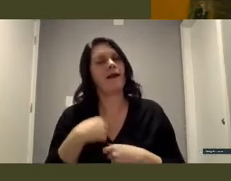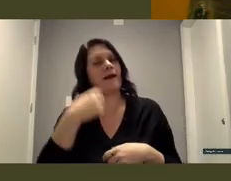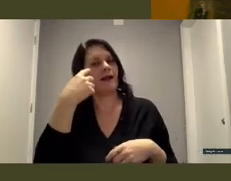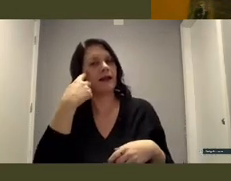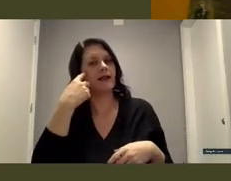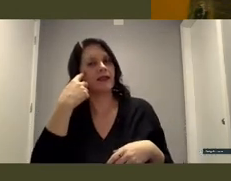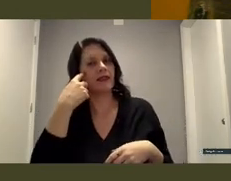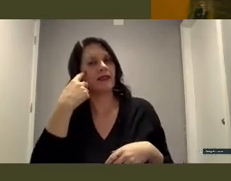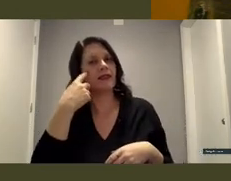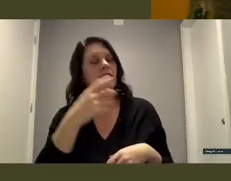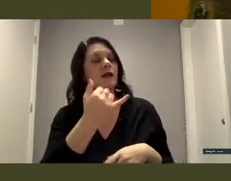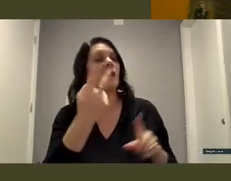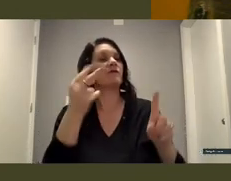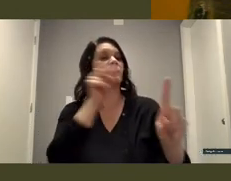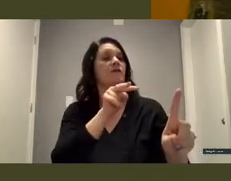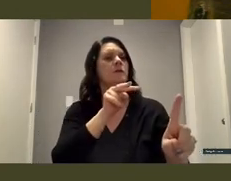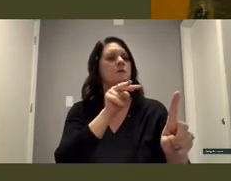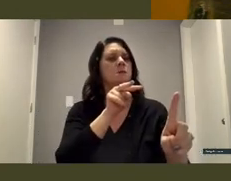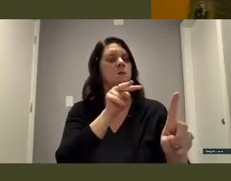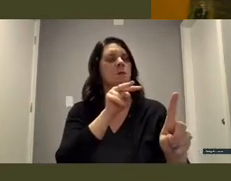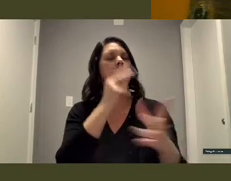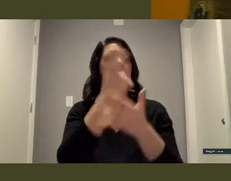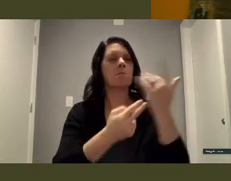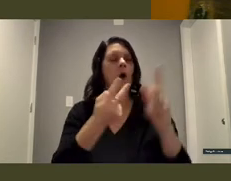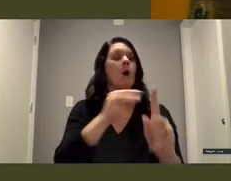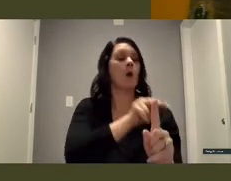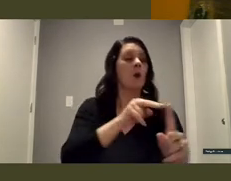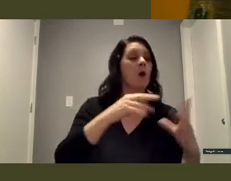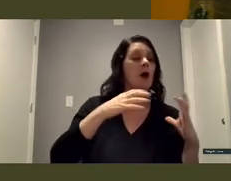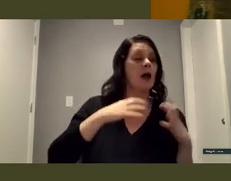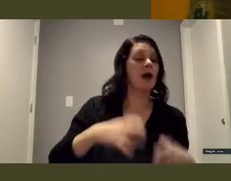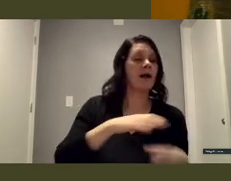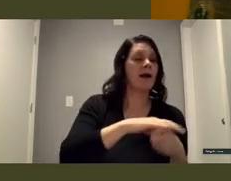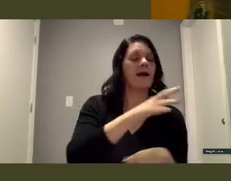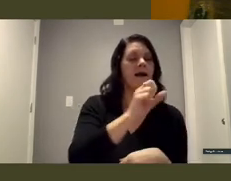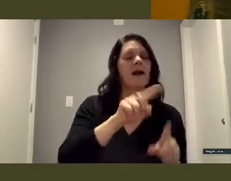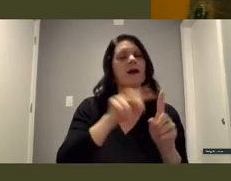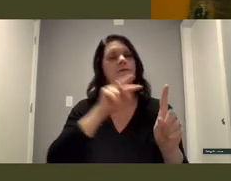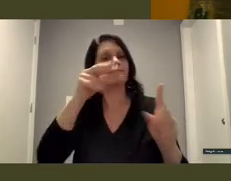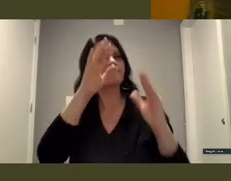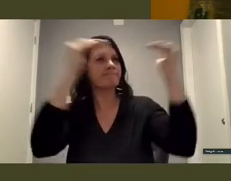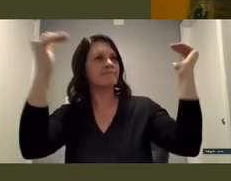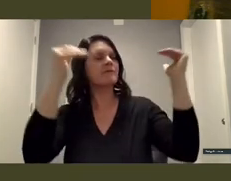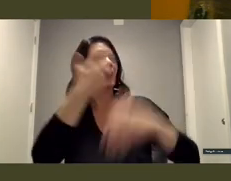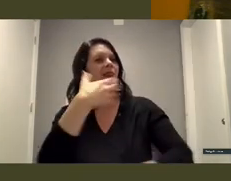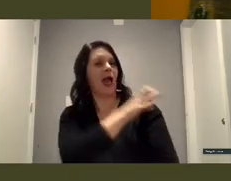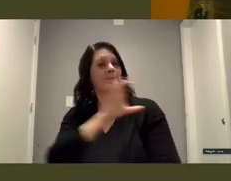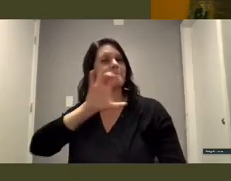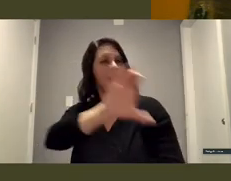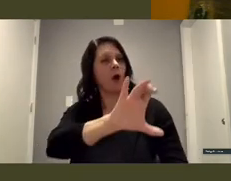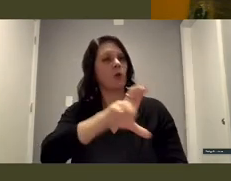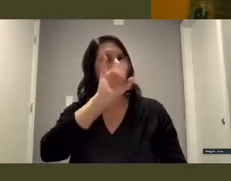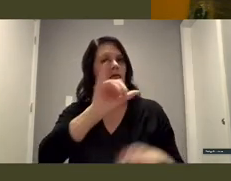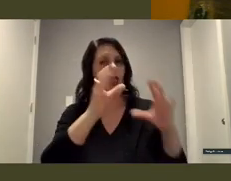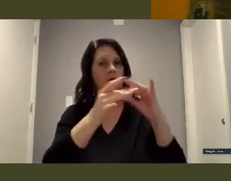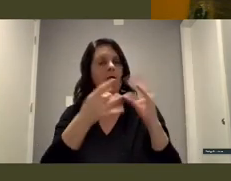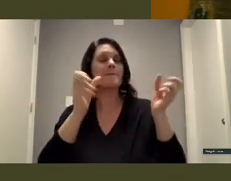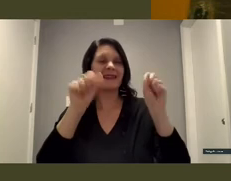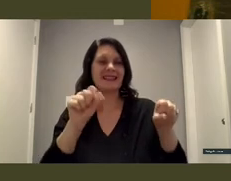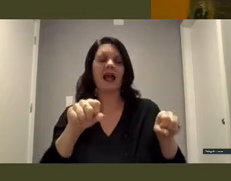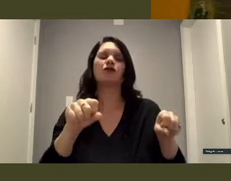it from that perspective, right, is an important, it's an important and empowering potential that we can